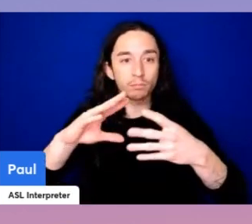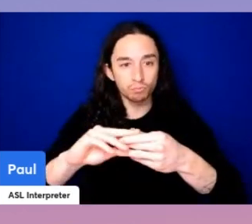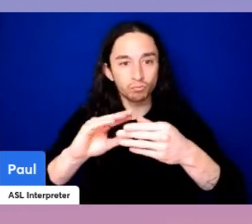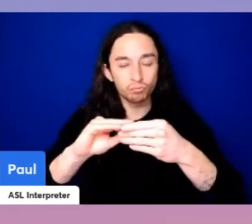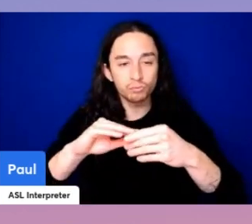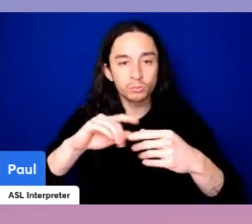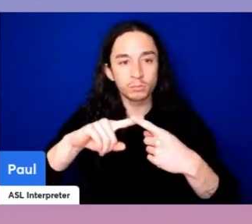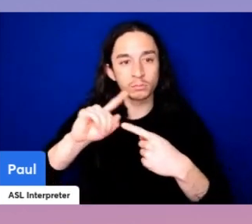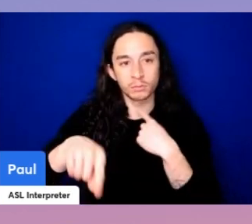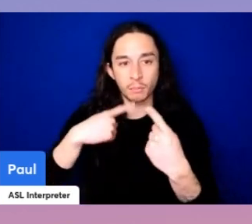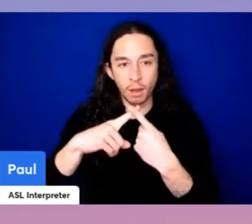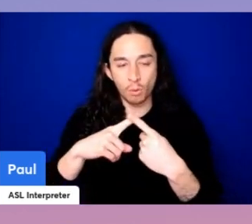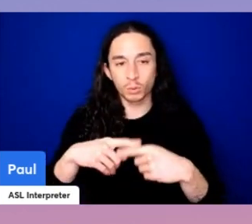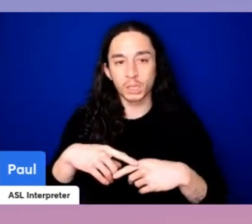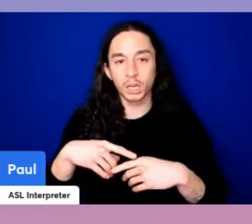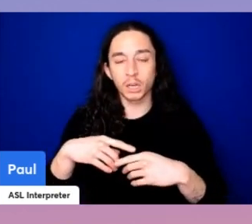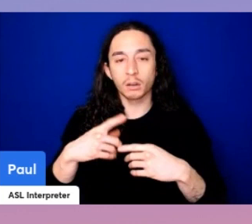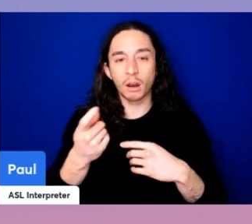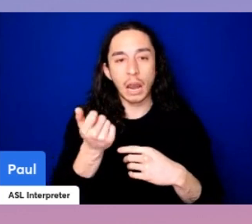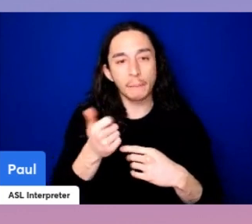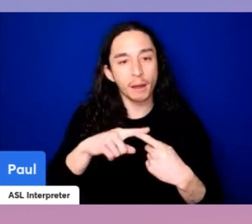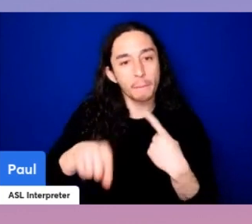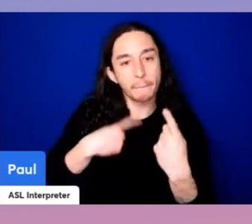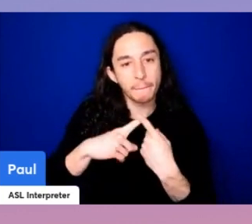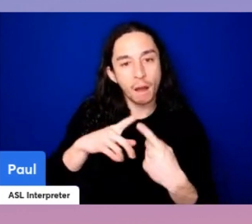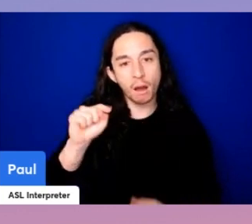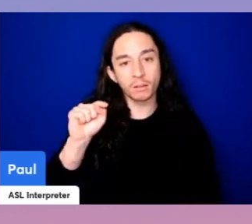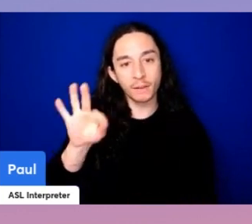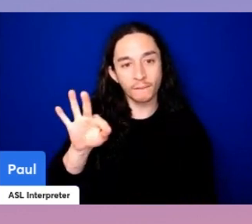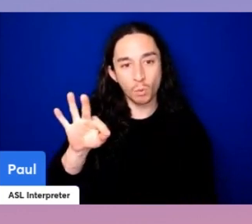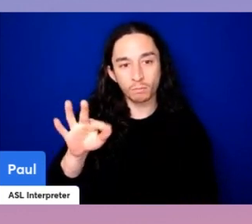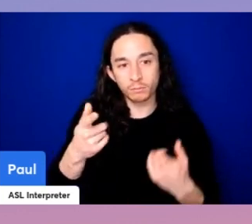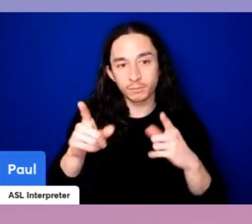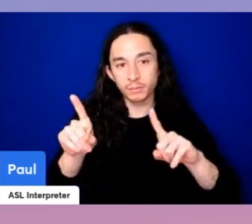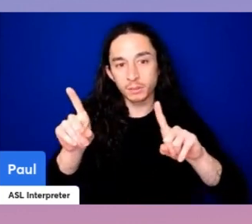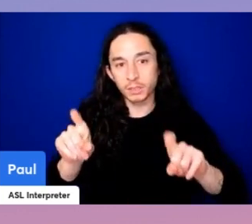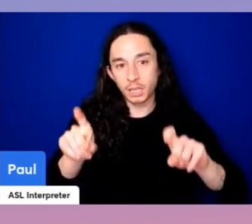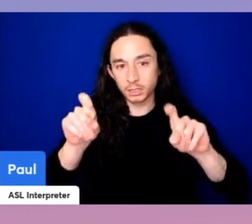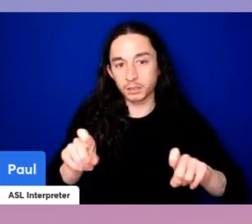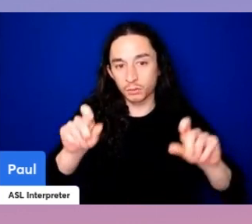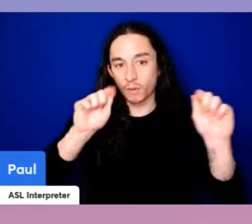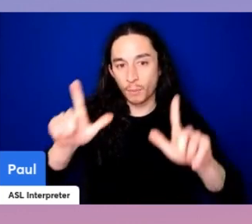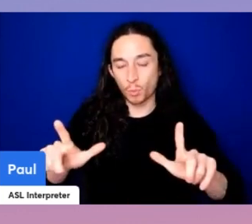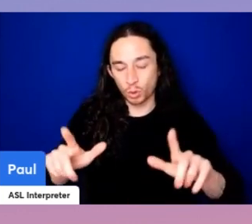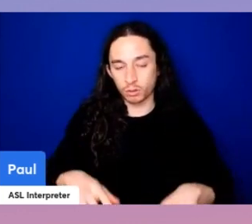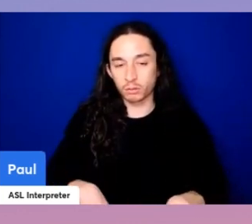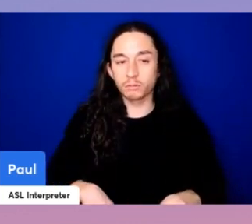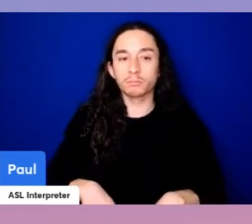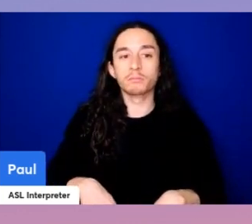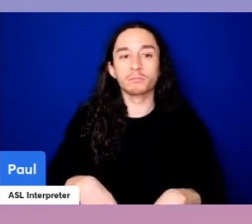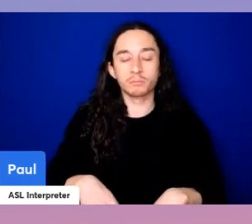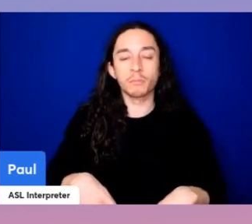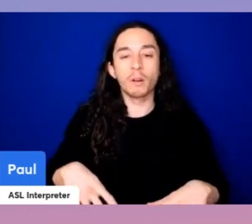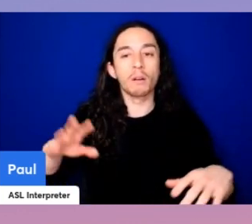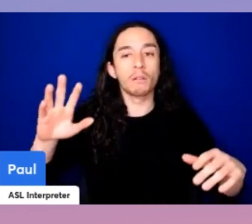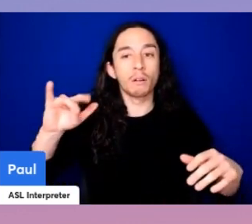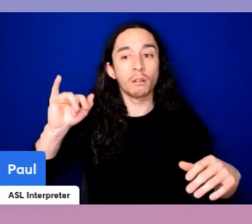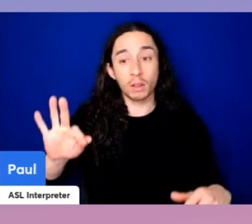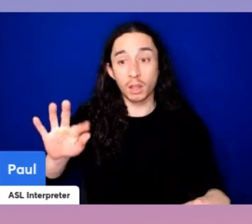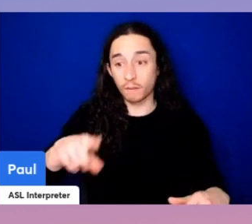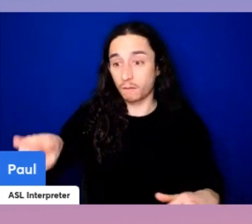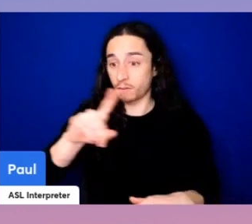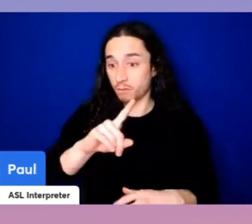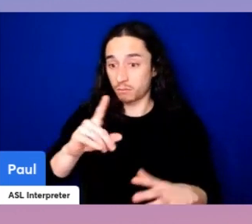a bit about Terraform Test Framework. So, do you have any